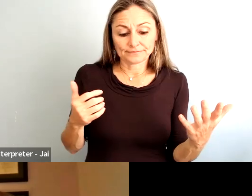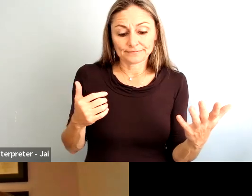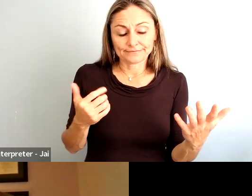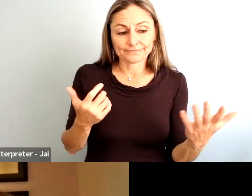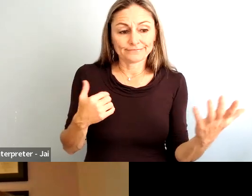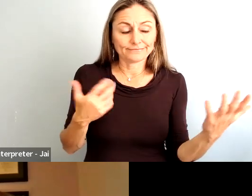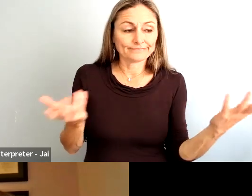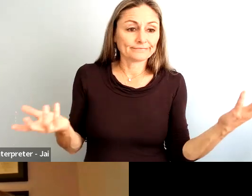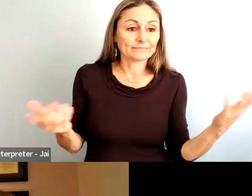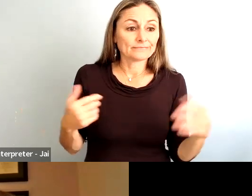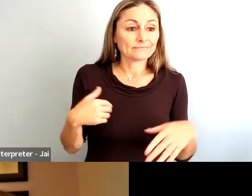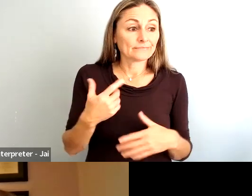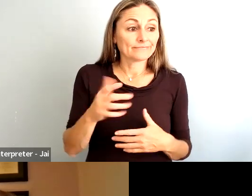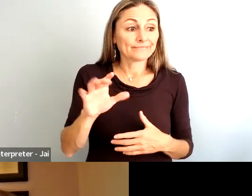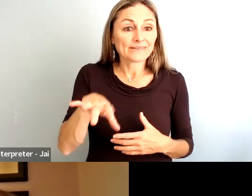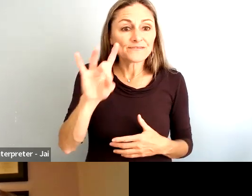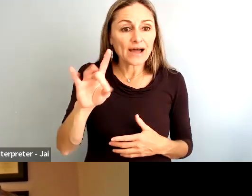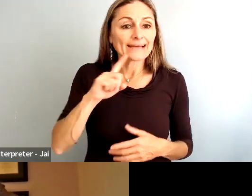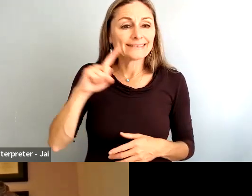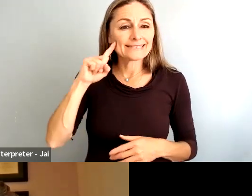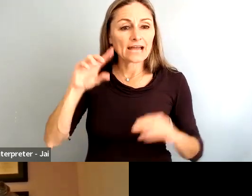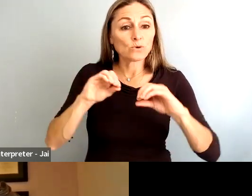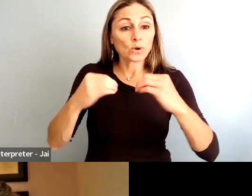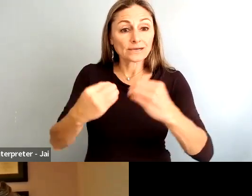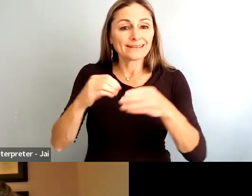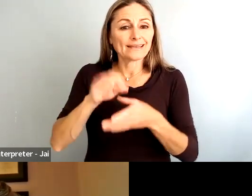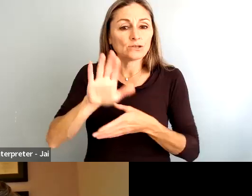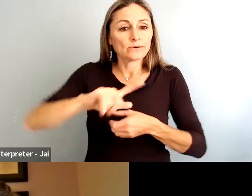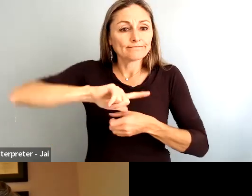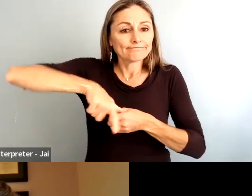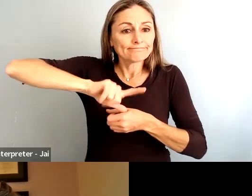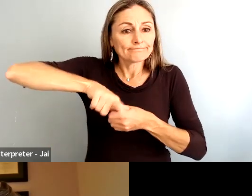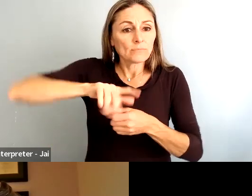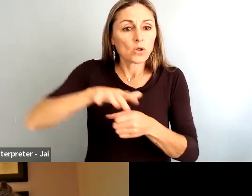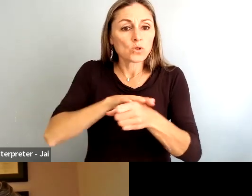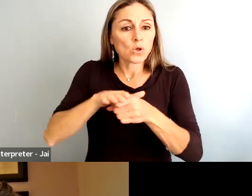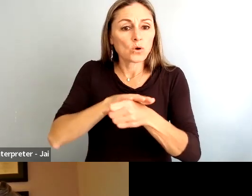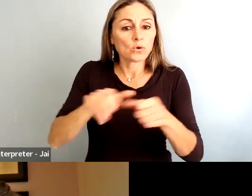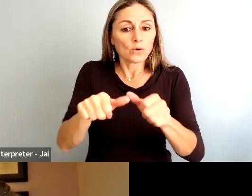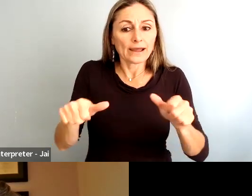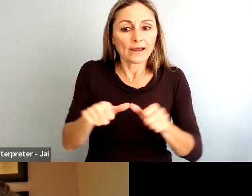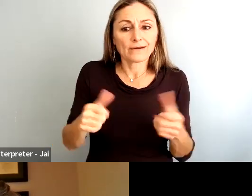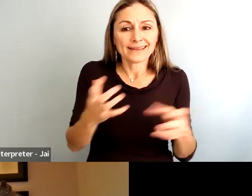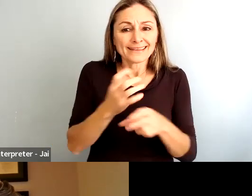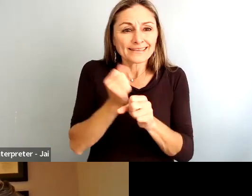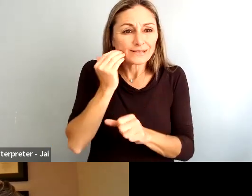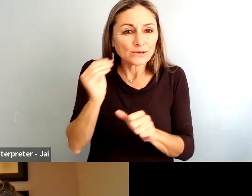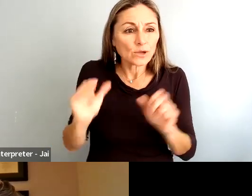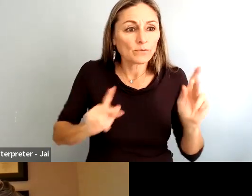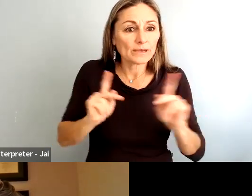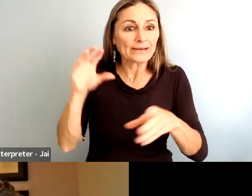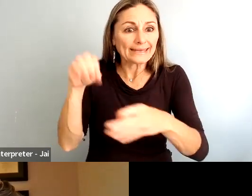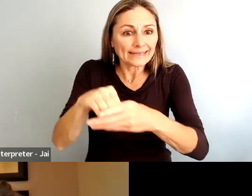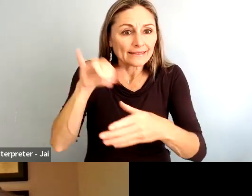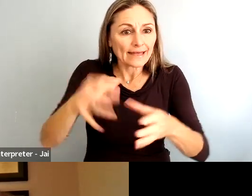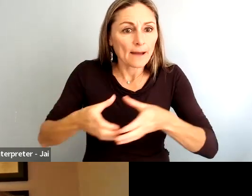find, deaf organizations in your local area, get to know people within those movements and build